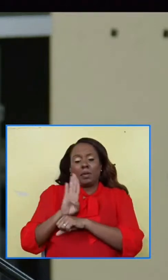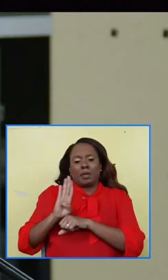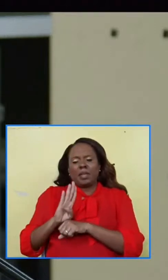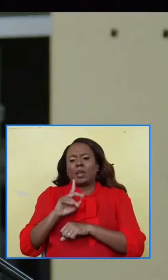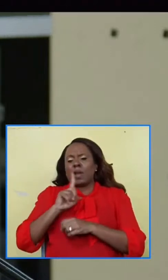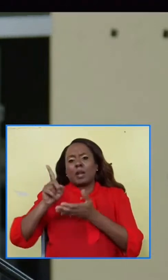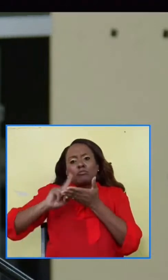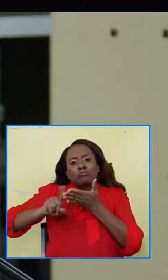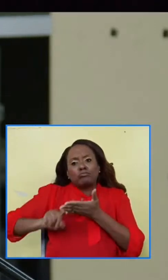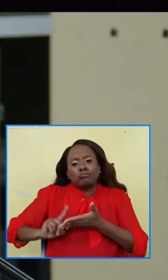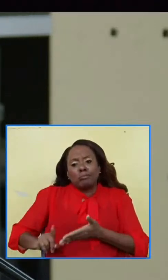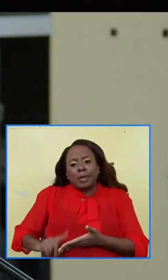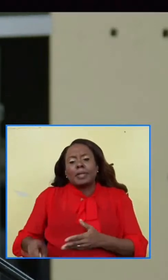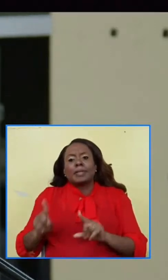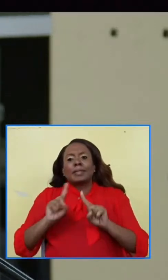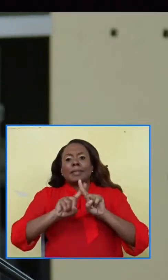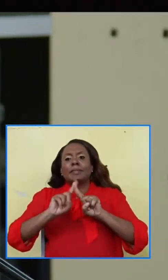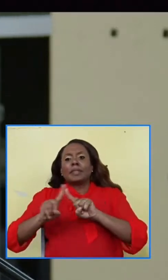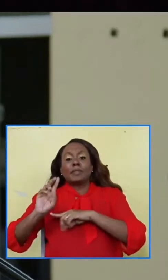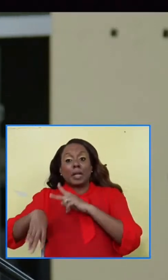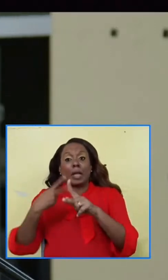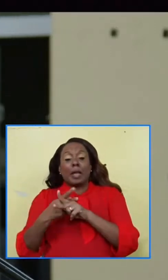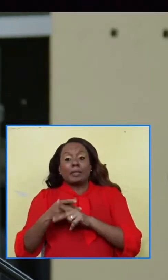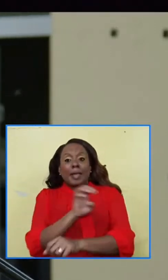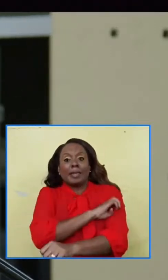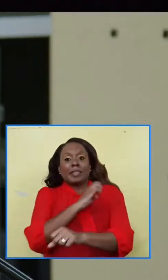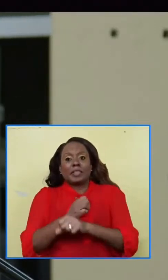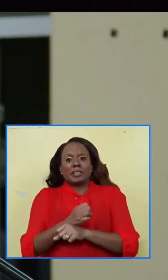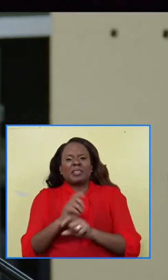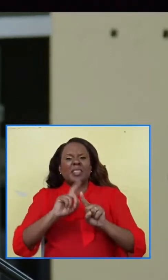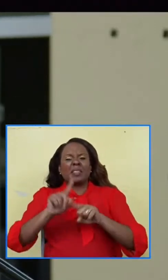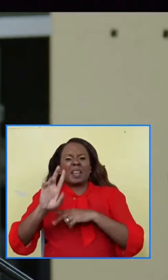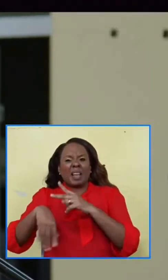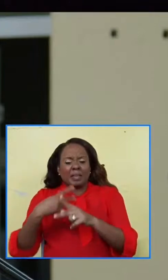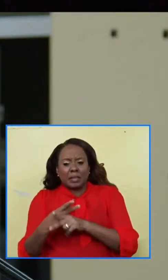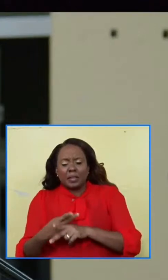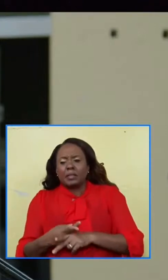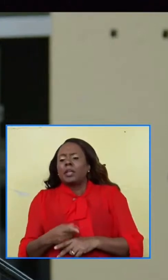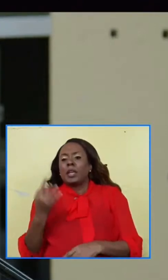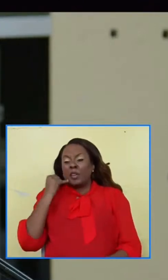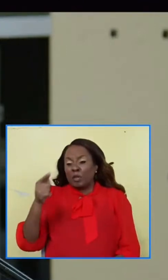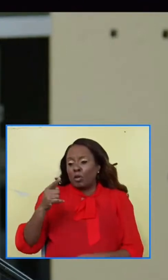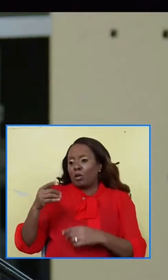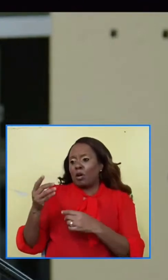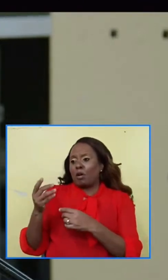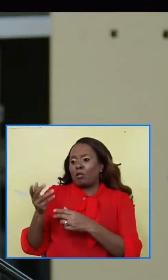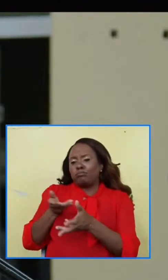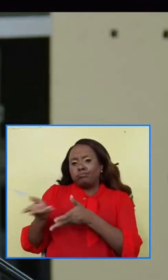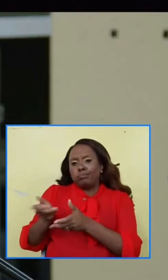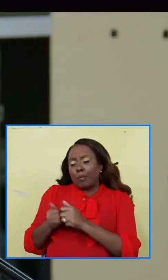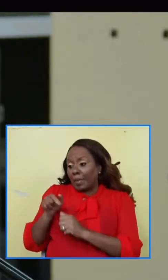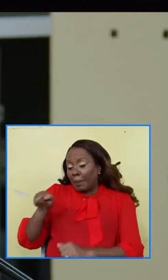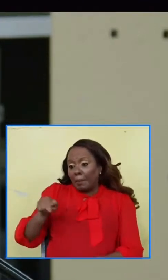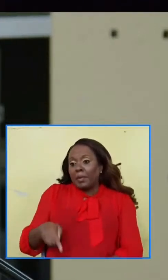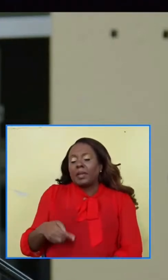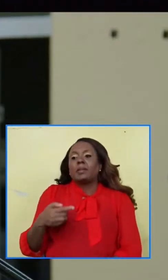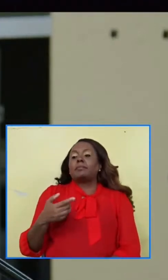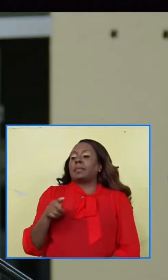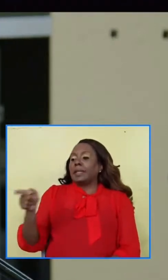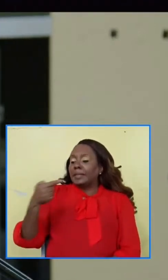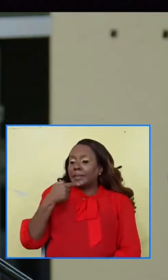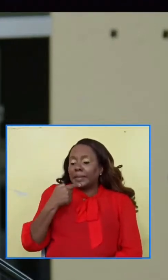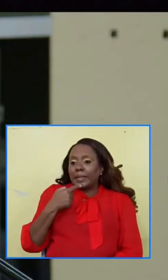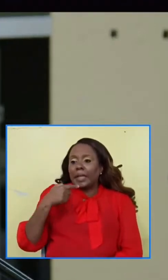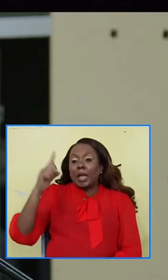alternative energy in Barbados, you talk to him and he would tell you that the sunshine,